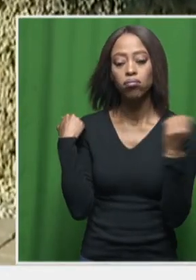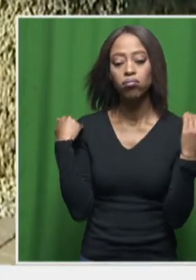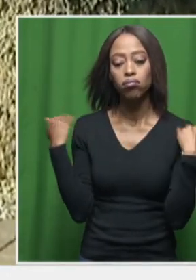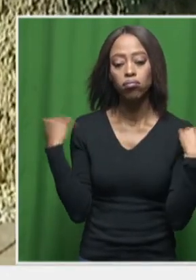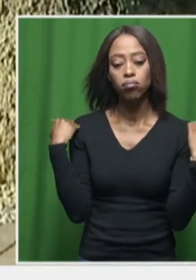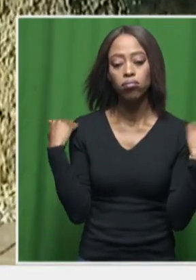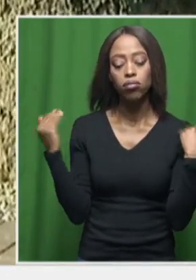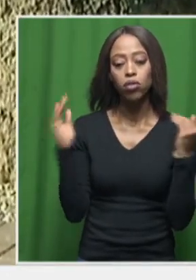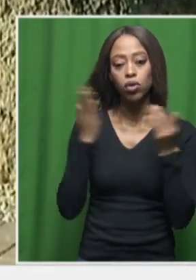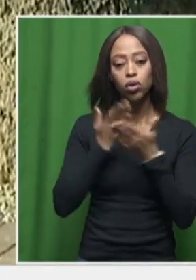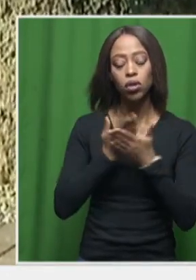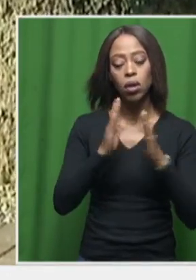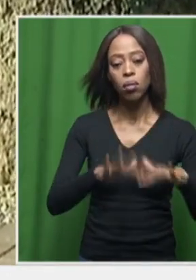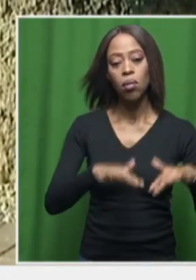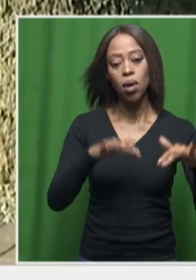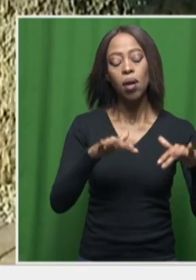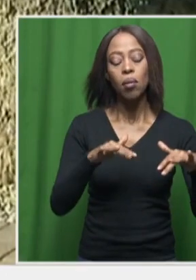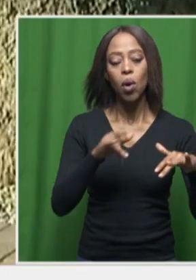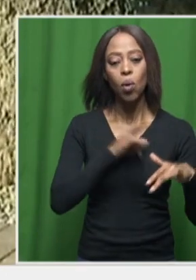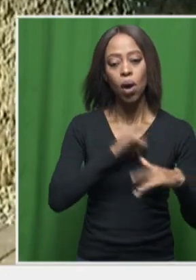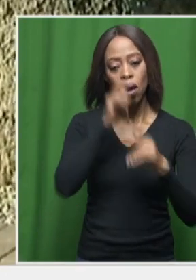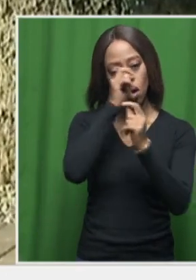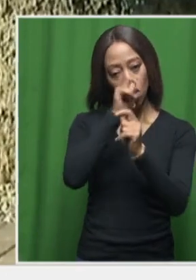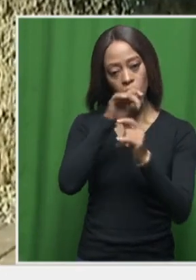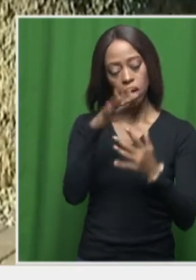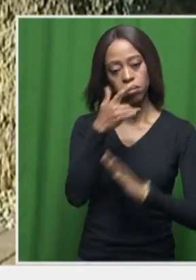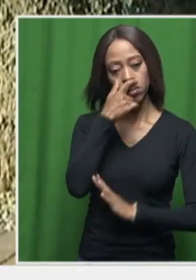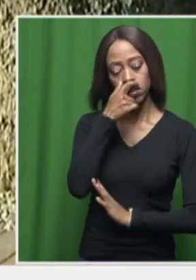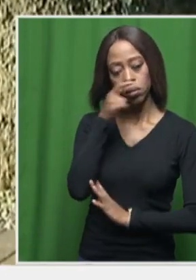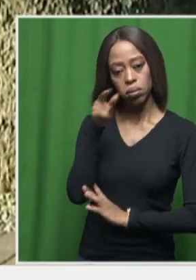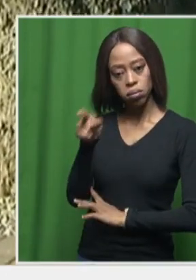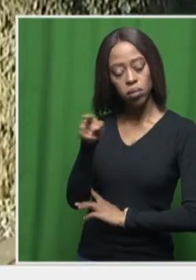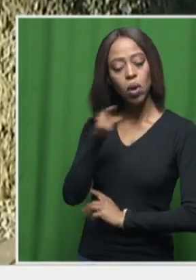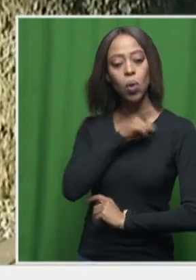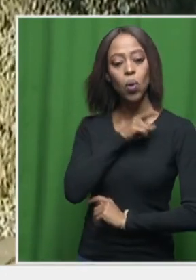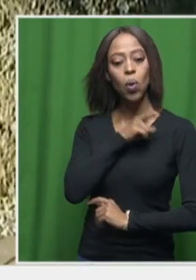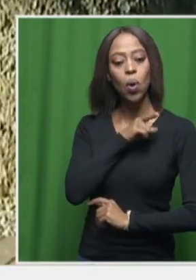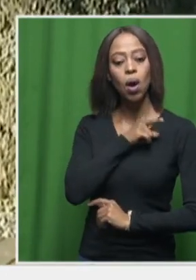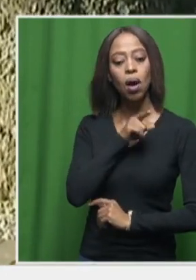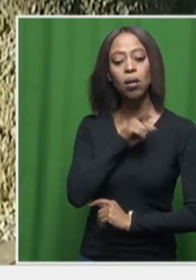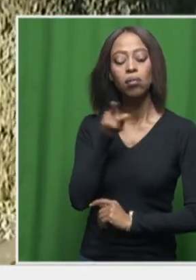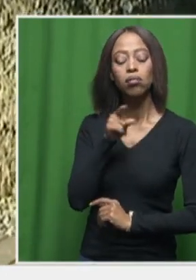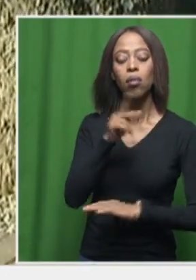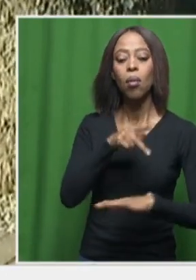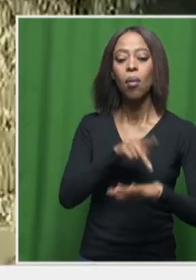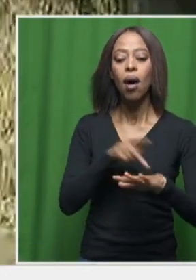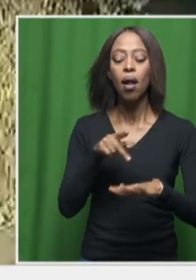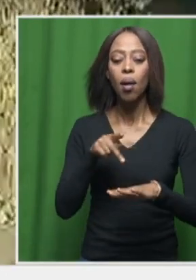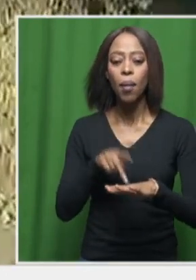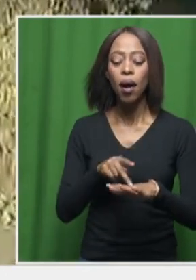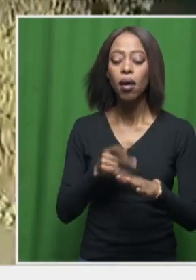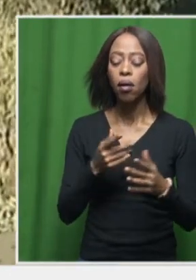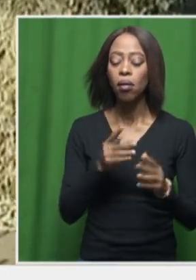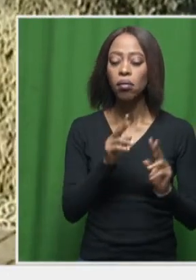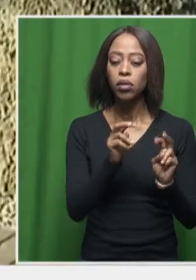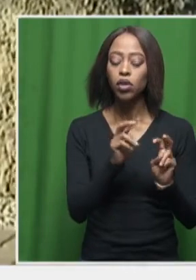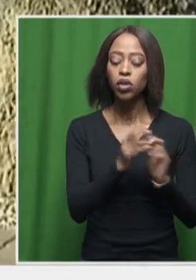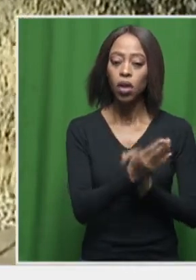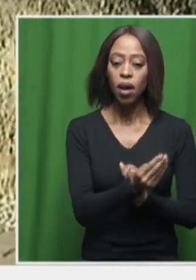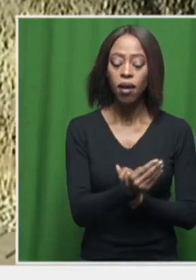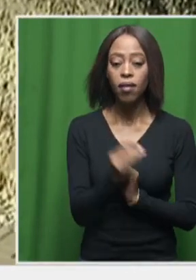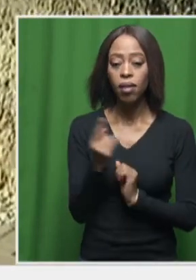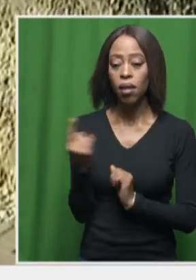sitting, saying they do not recognize President Cyril Ramaphosa on the virtue of those Pala revelations. But I'm going to bring in